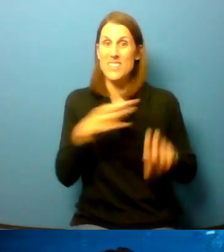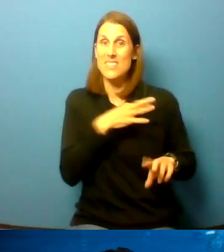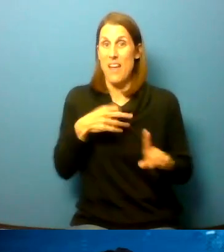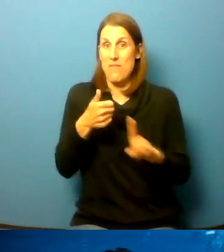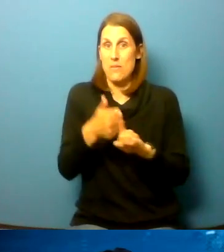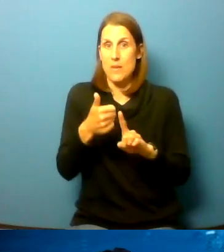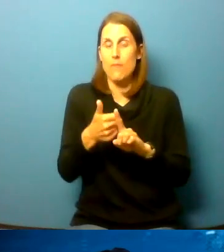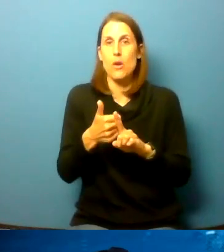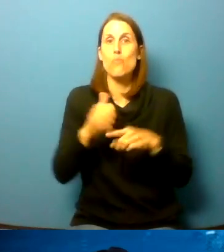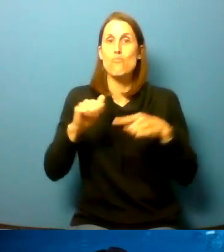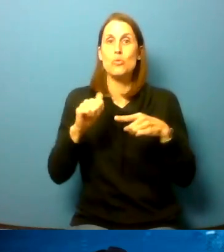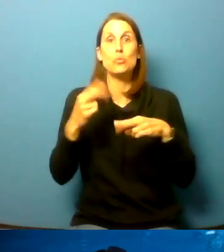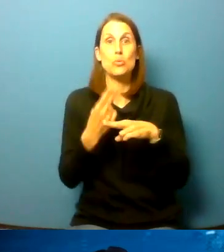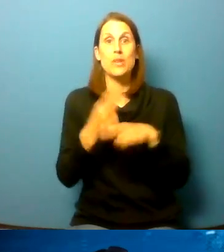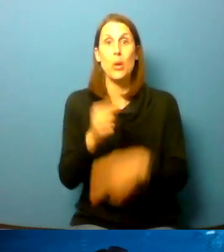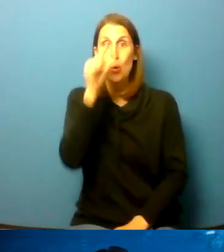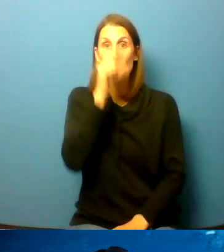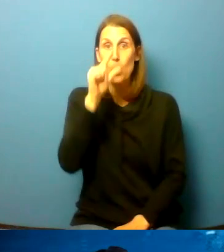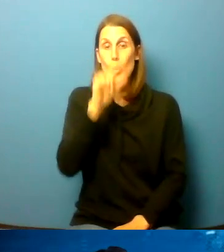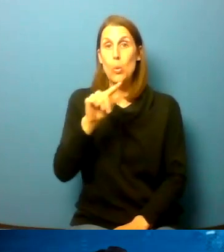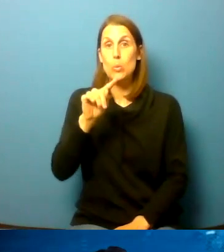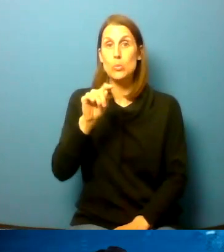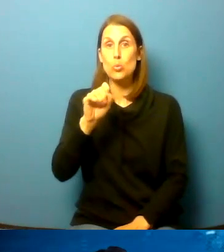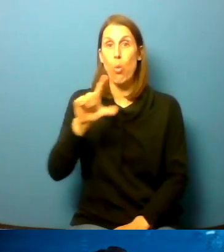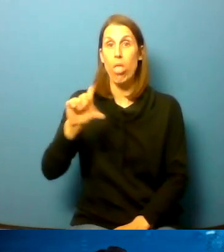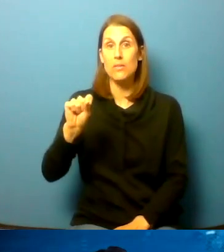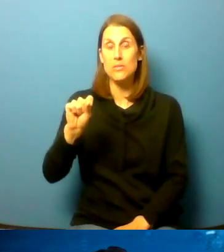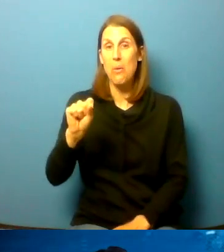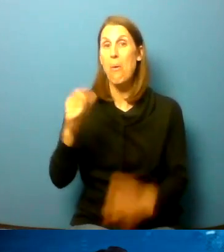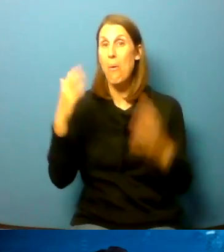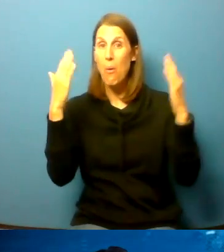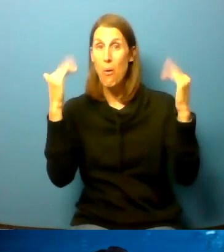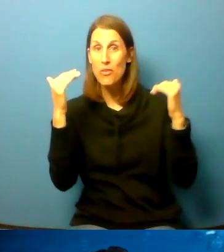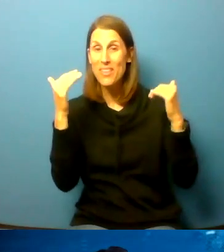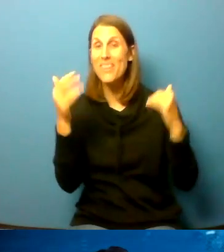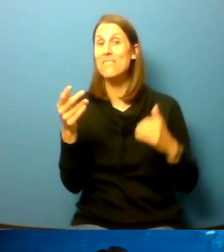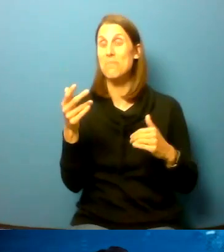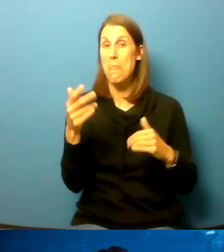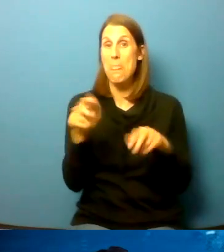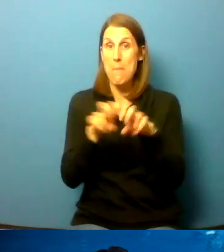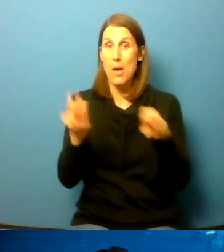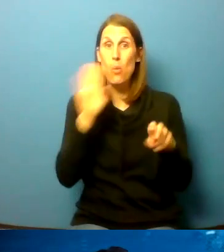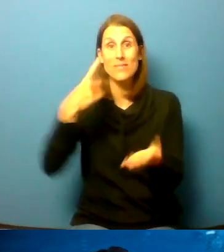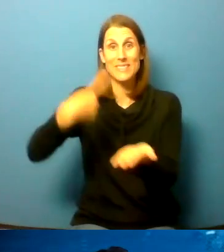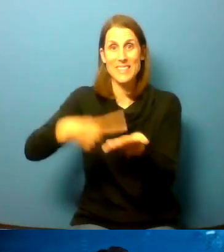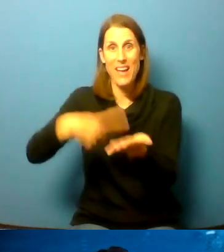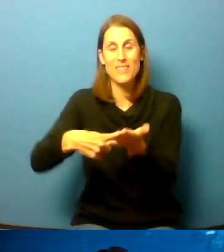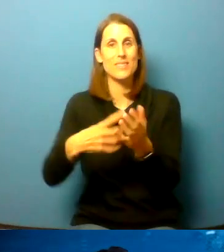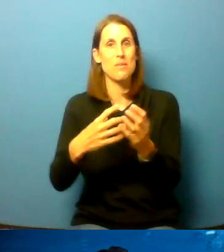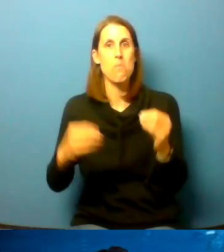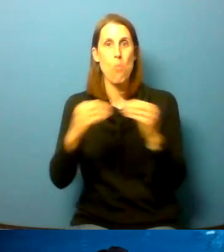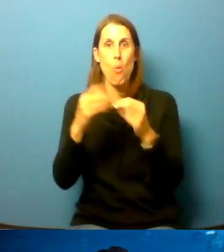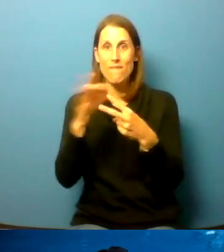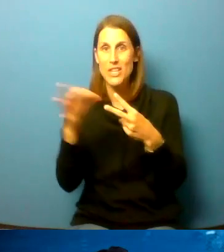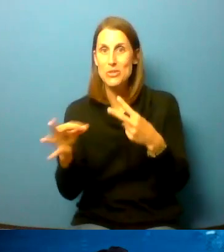link for some of the Chrome extensions and other things you can do through Google to, make these lessons more engaging for students. So that's a